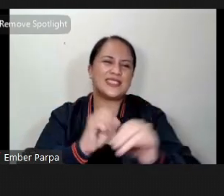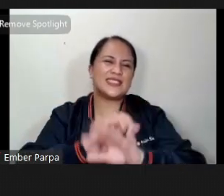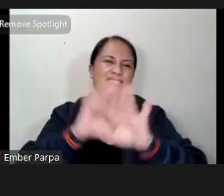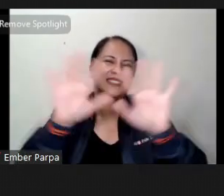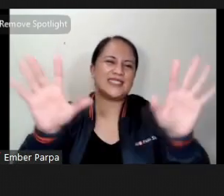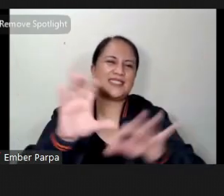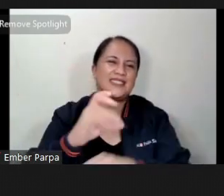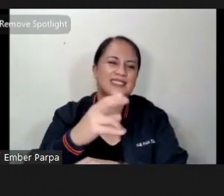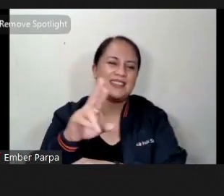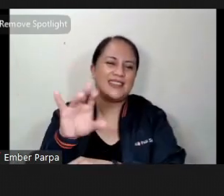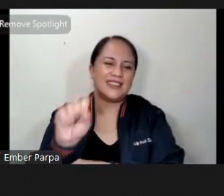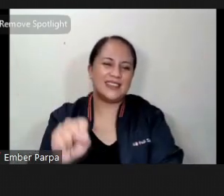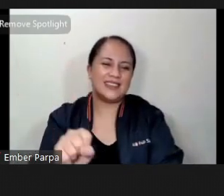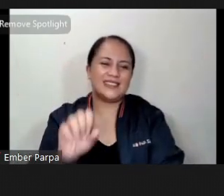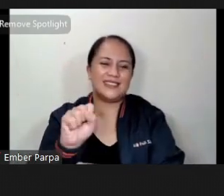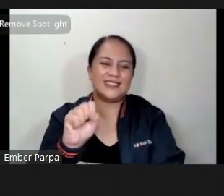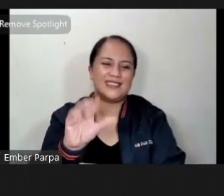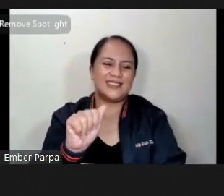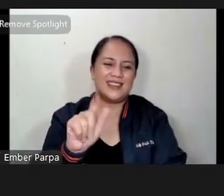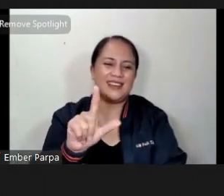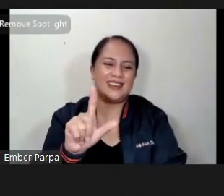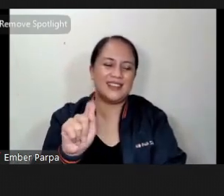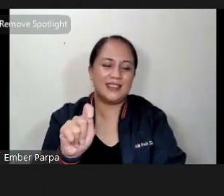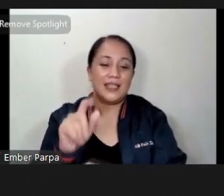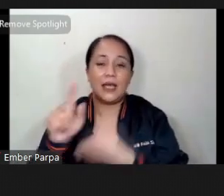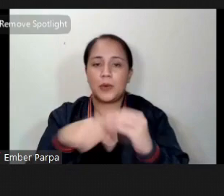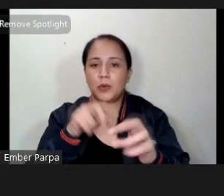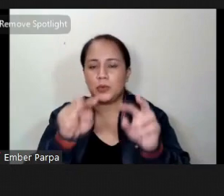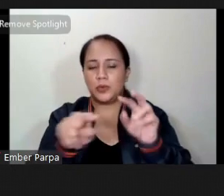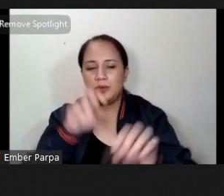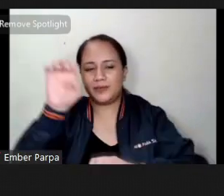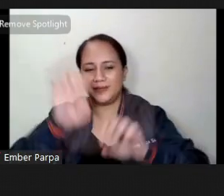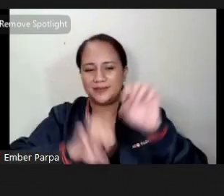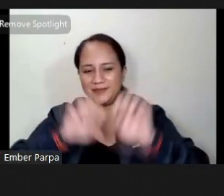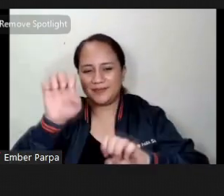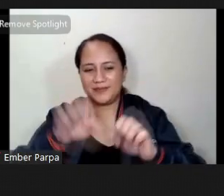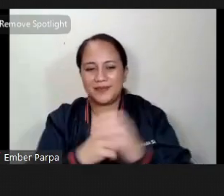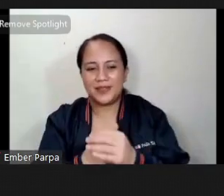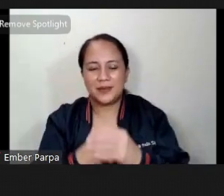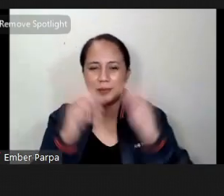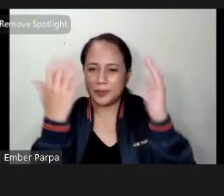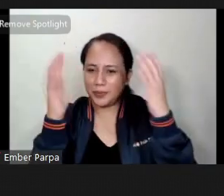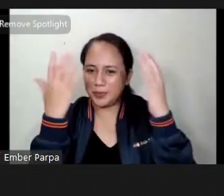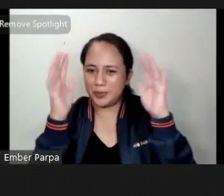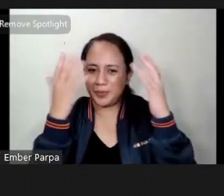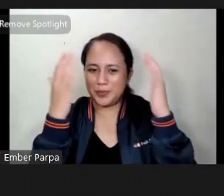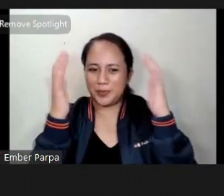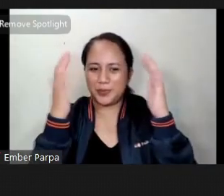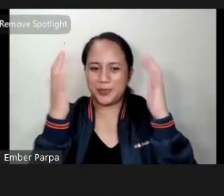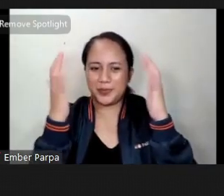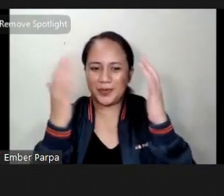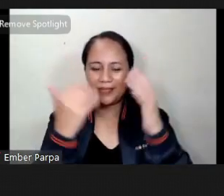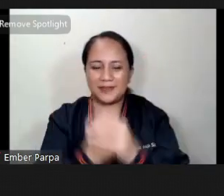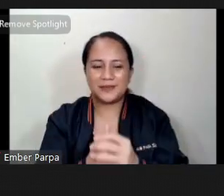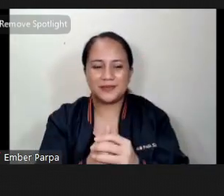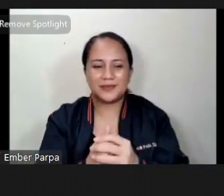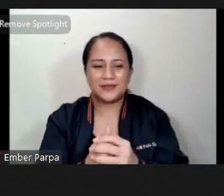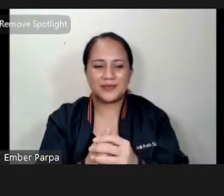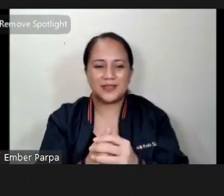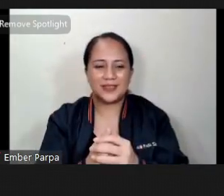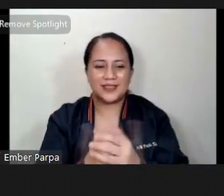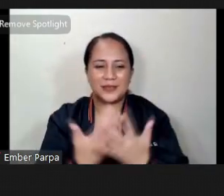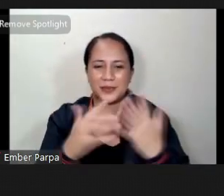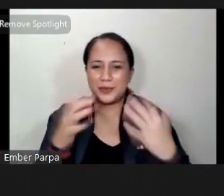Kuya Chris and Ate Scarlett yung about nga sa monitoring and evaluation. Palakpakan naman natin sila, Ate Glay, di ba? Ang